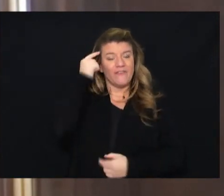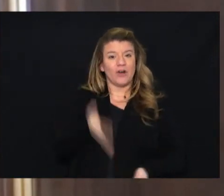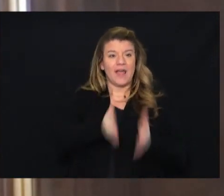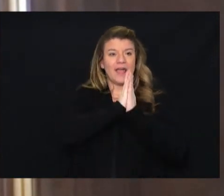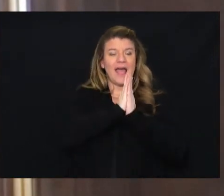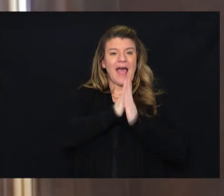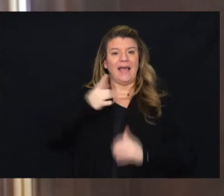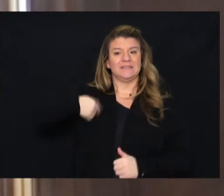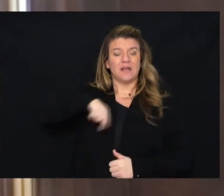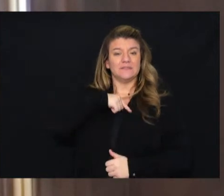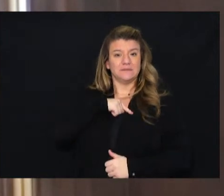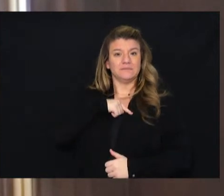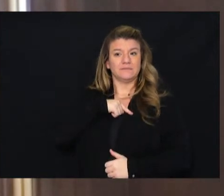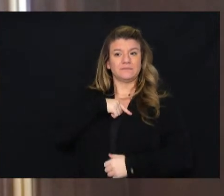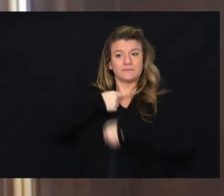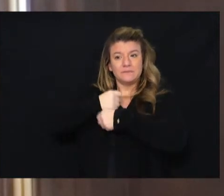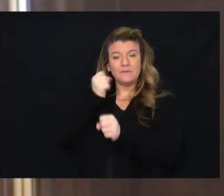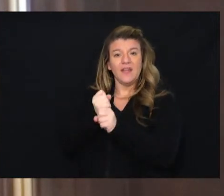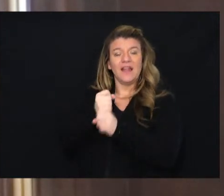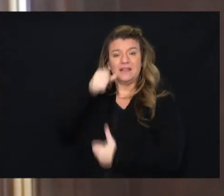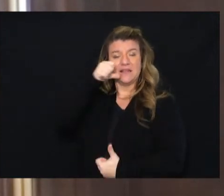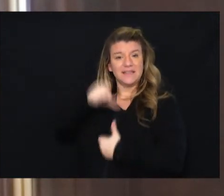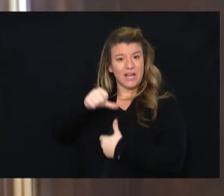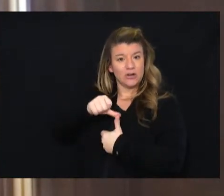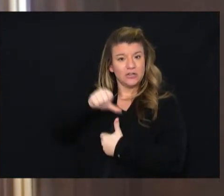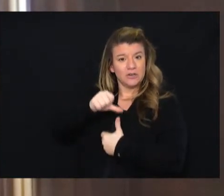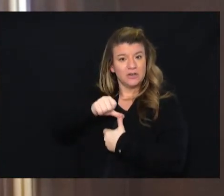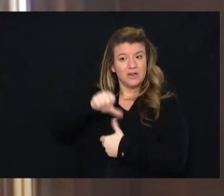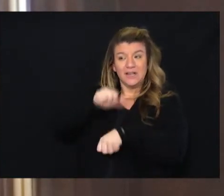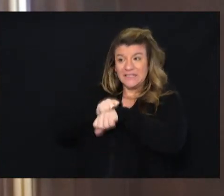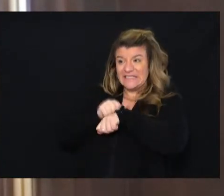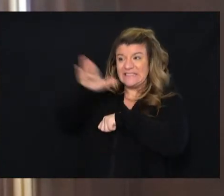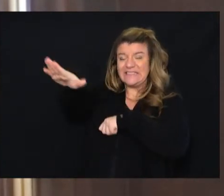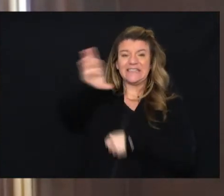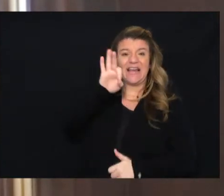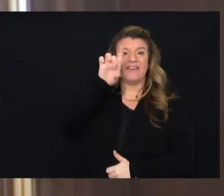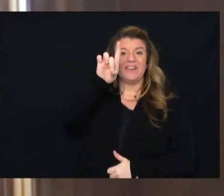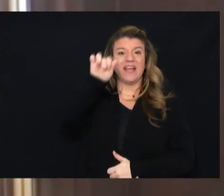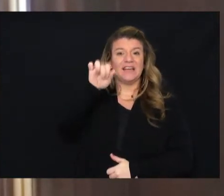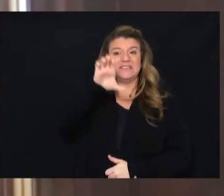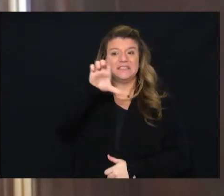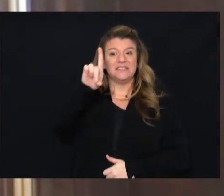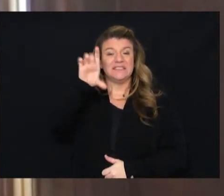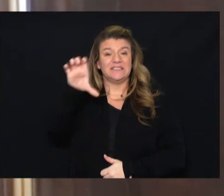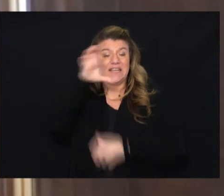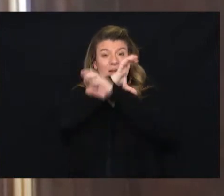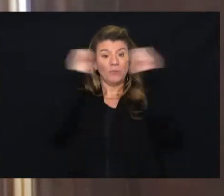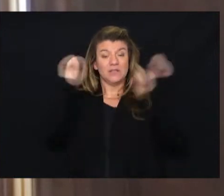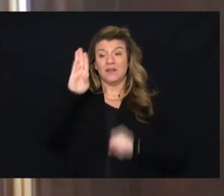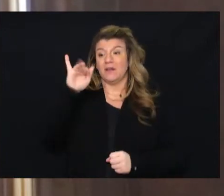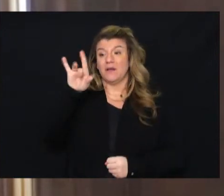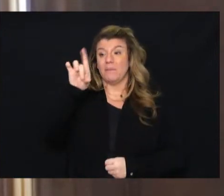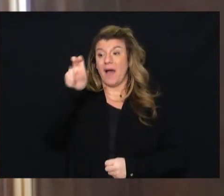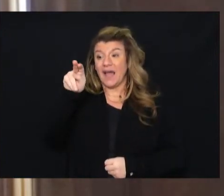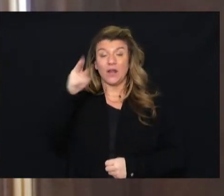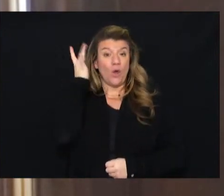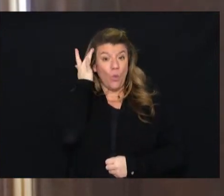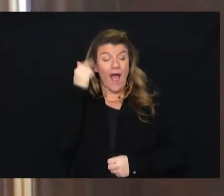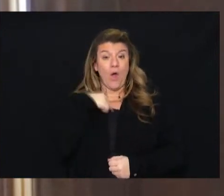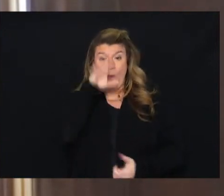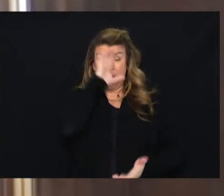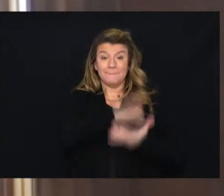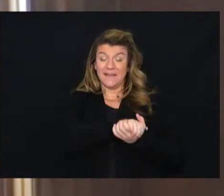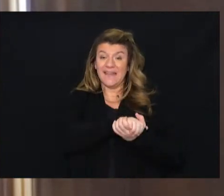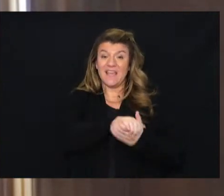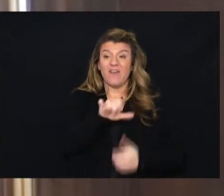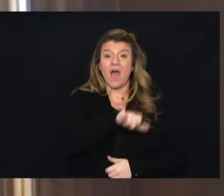us and created the letter to the FDA and the CDC and to President Biden, because we believe that